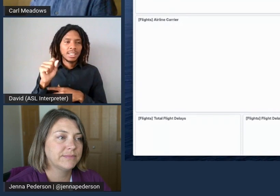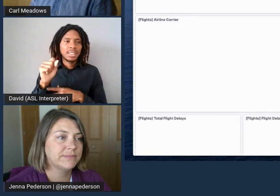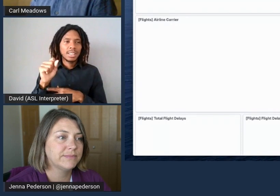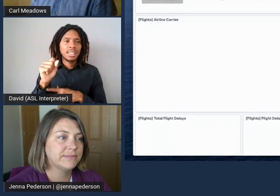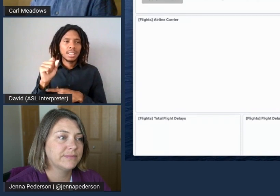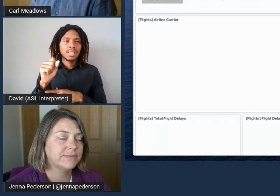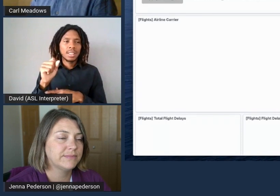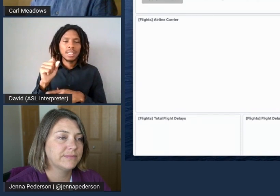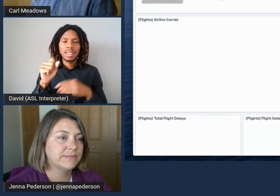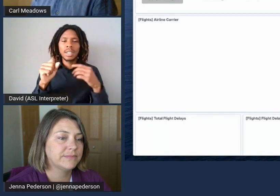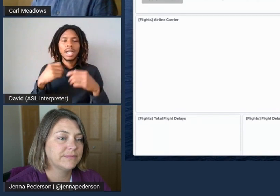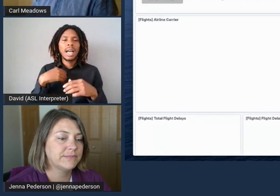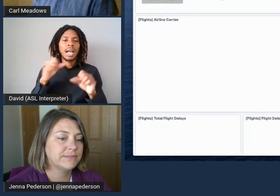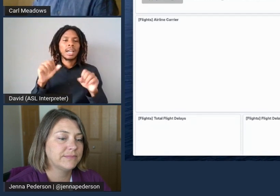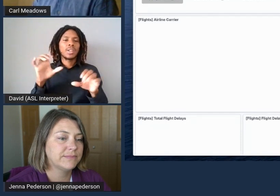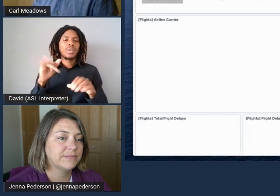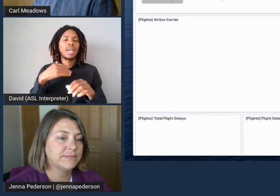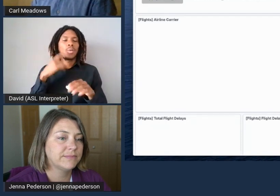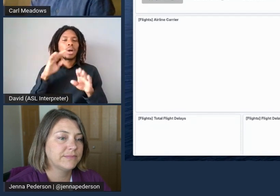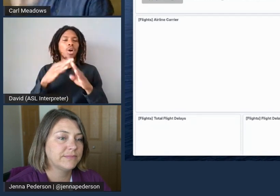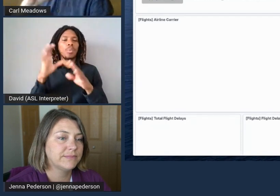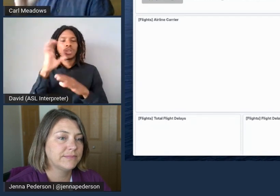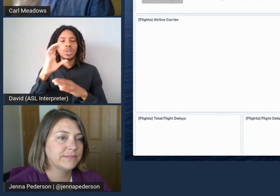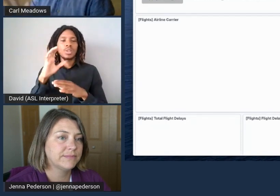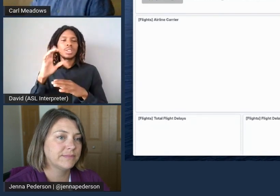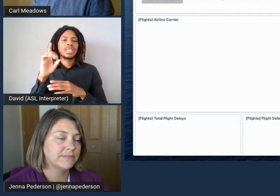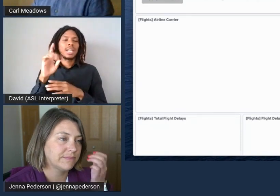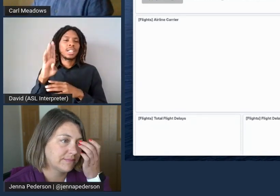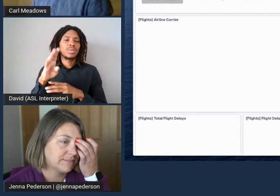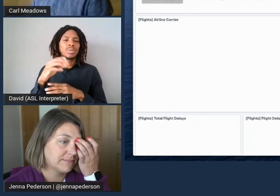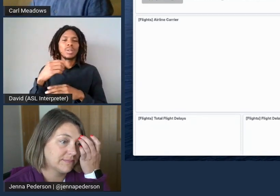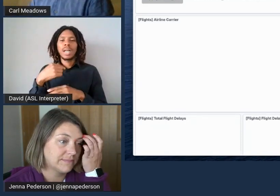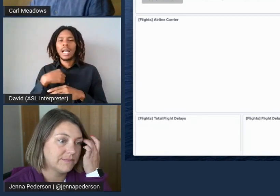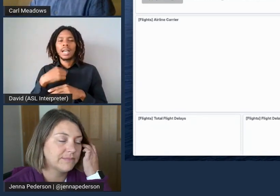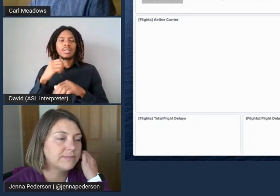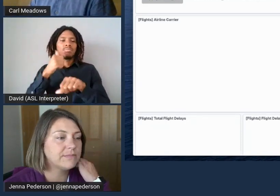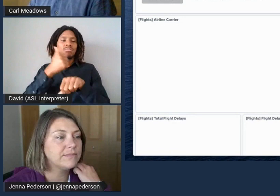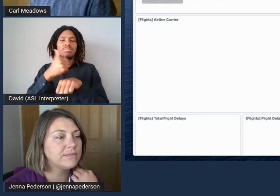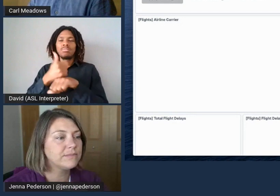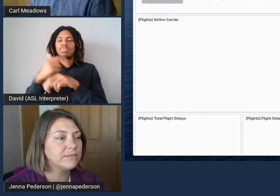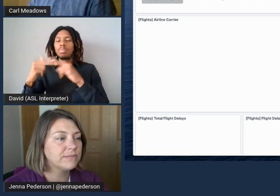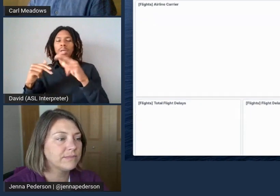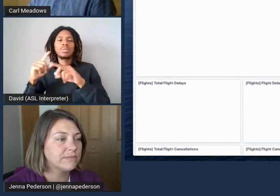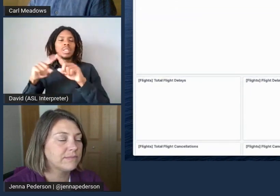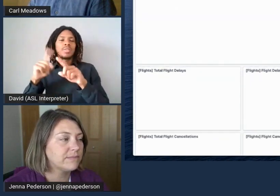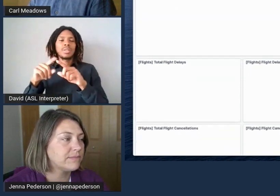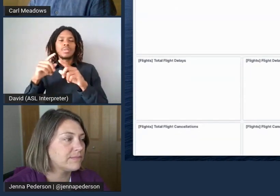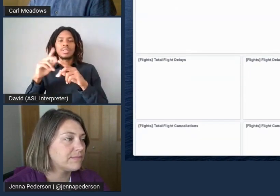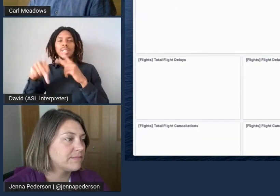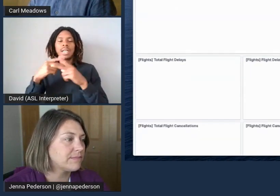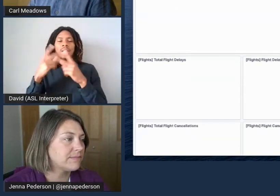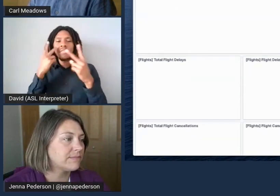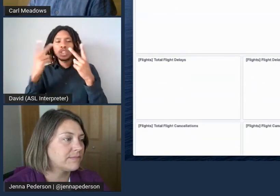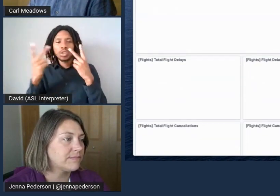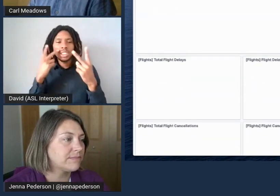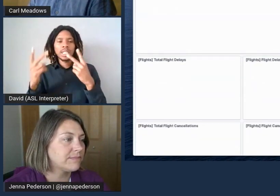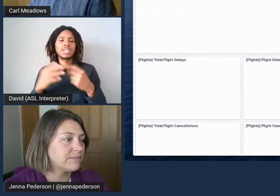do with OpenSearch Dashboards. I can build all sorts of rich visualizations and